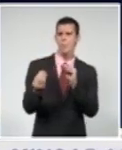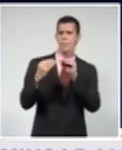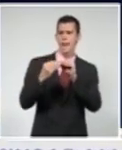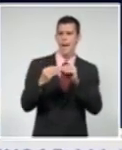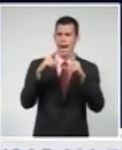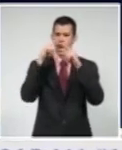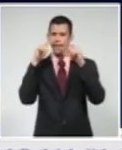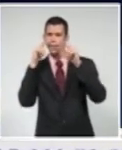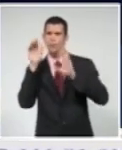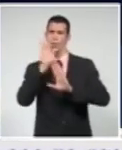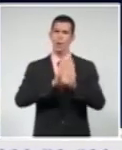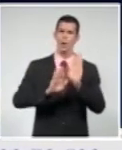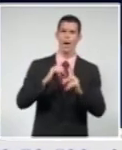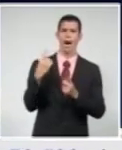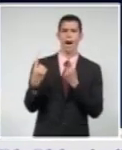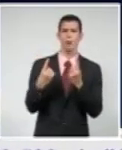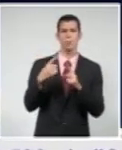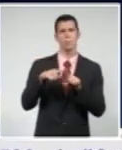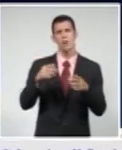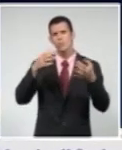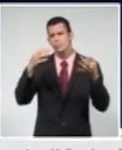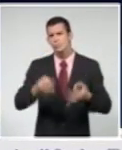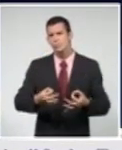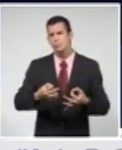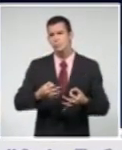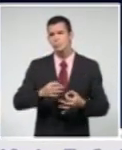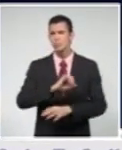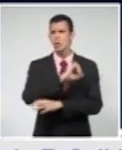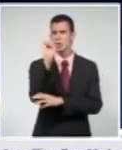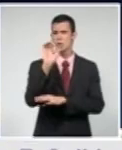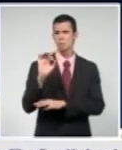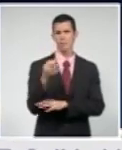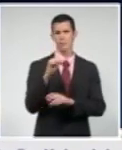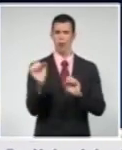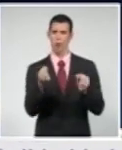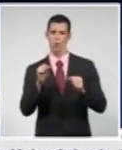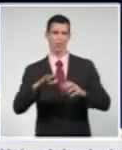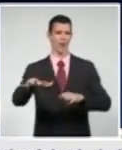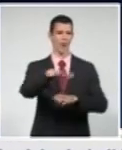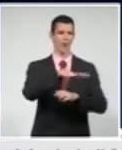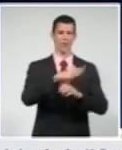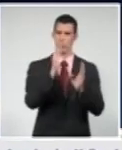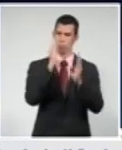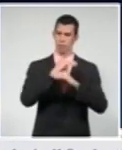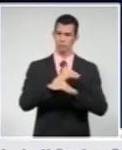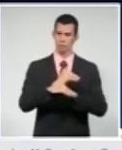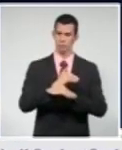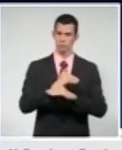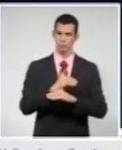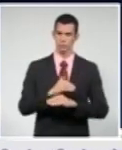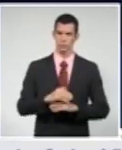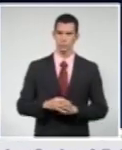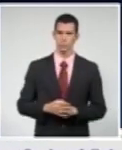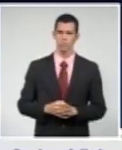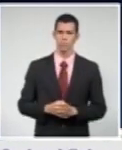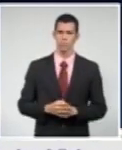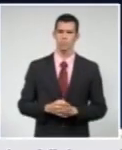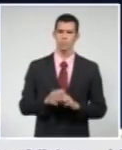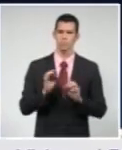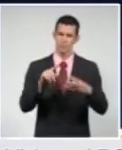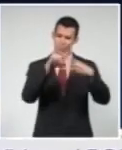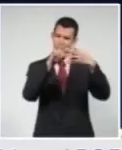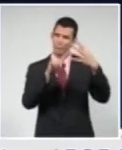region include Peru, Colombia, Mexico, Chile,